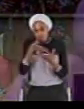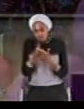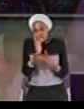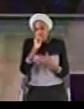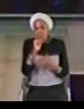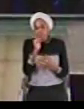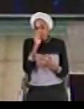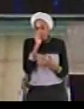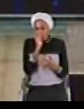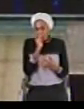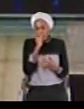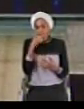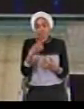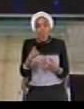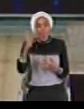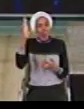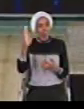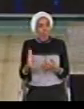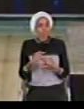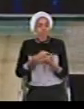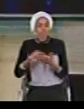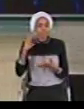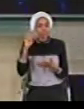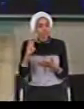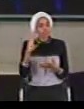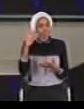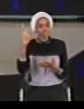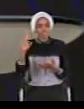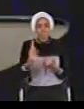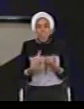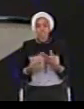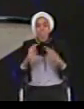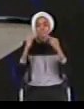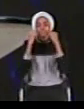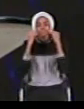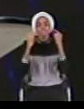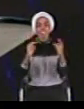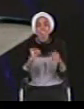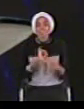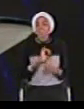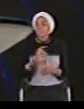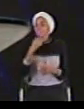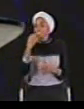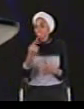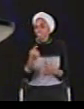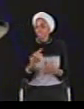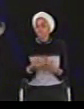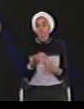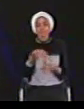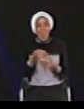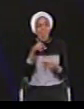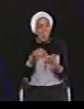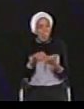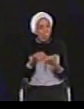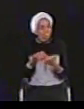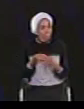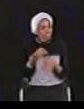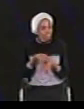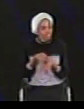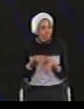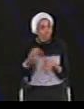of God. In verse 26, it says to declare, I say, at this time,